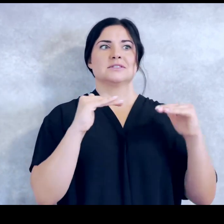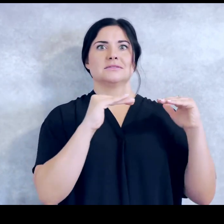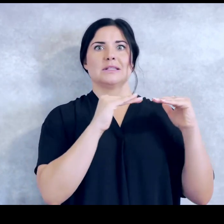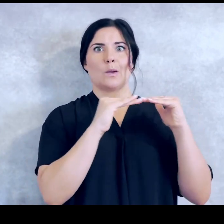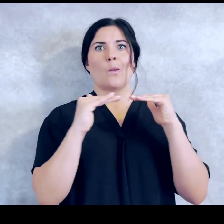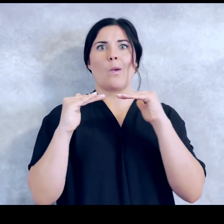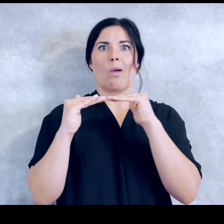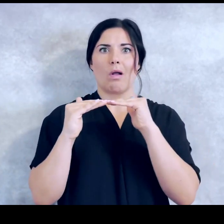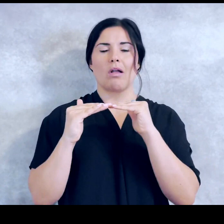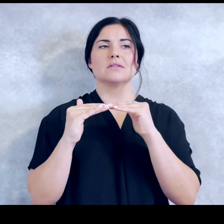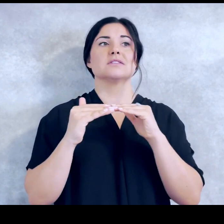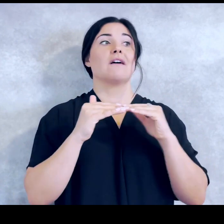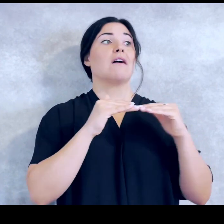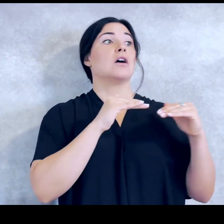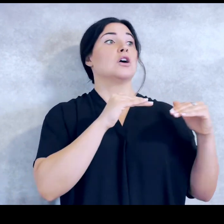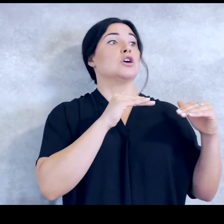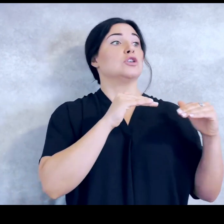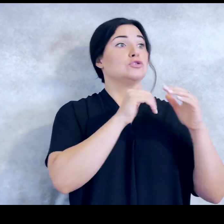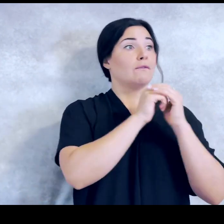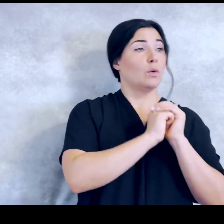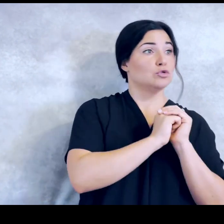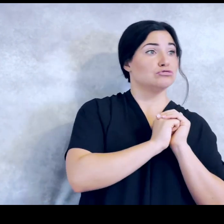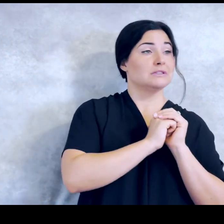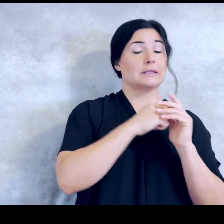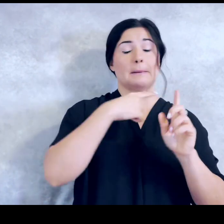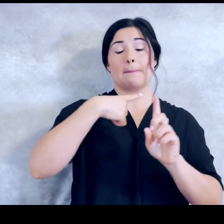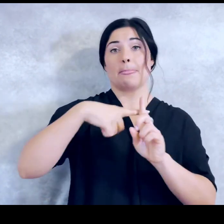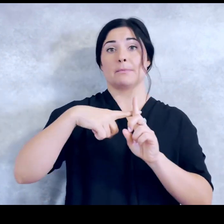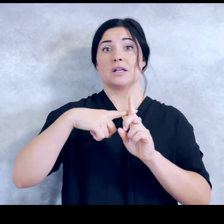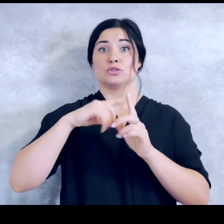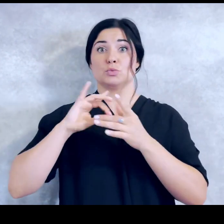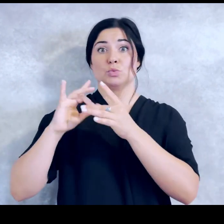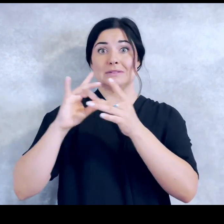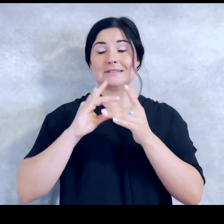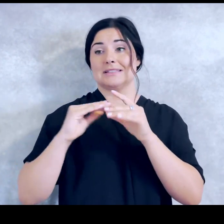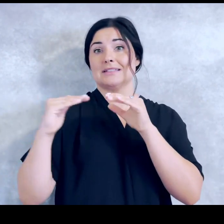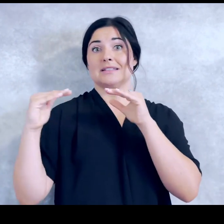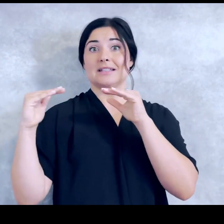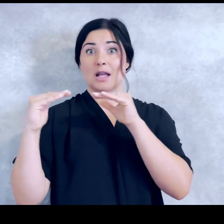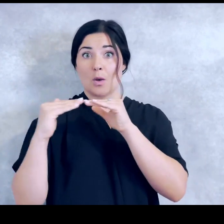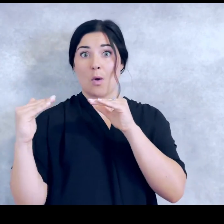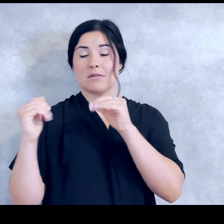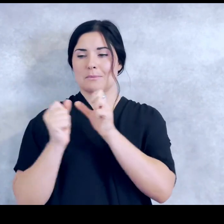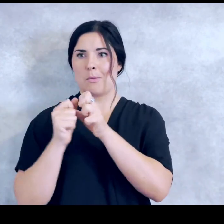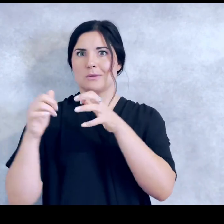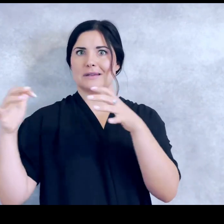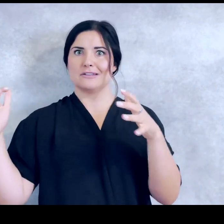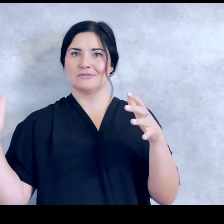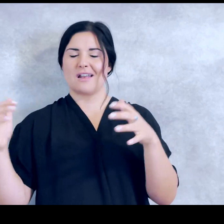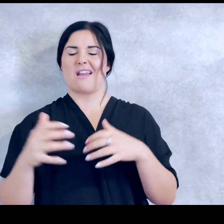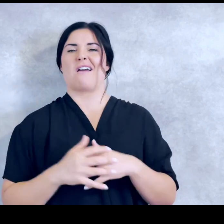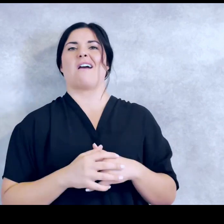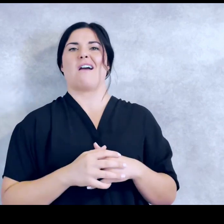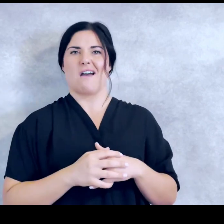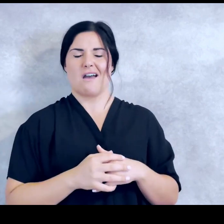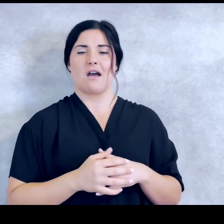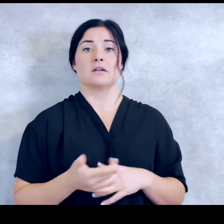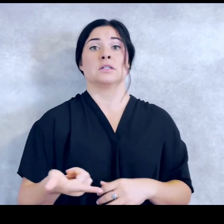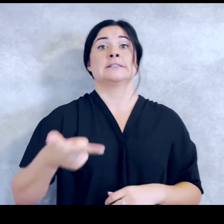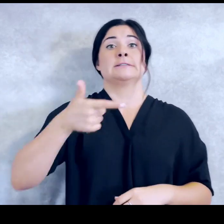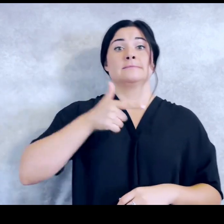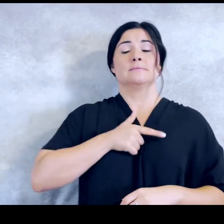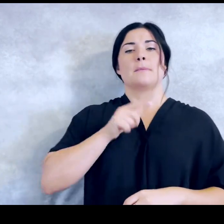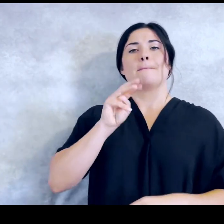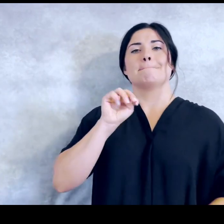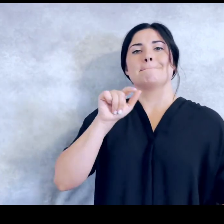It's a Bible equation. Devotion plus unity equals multiplication. And multiplication is not just the result of being the church. It's the assignment